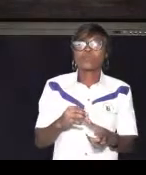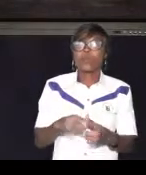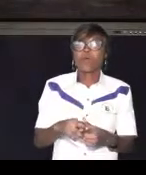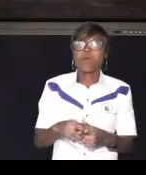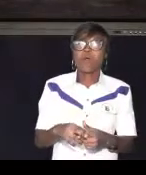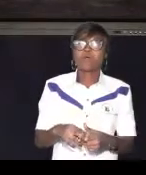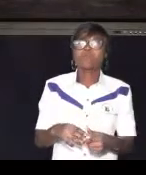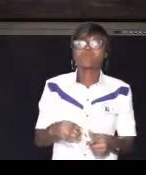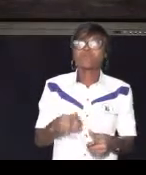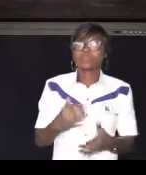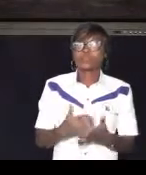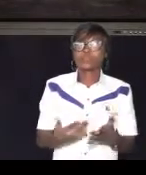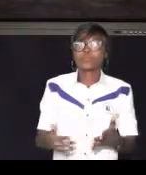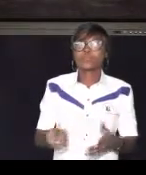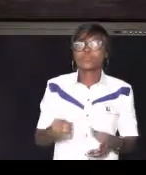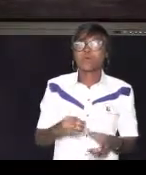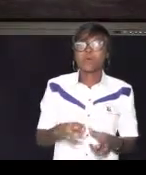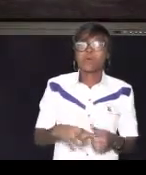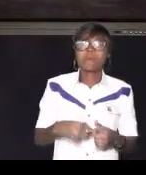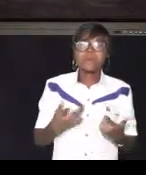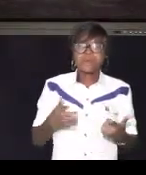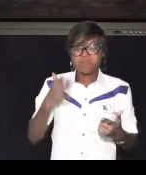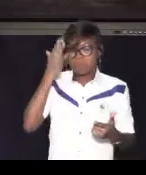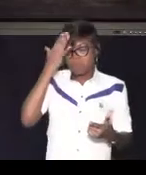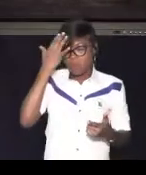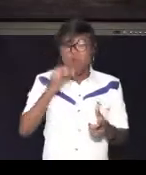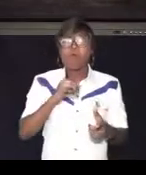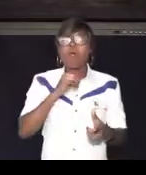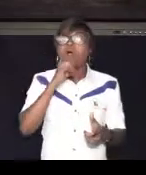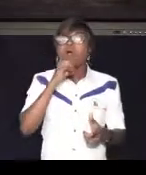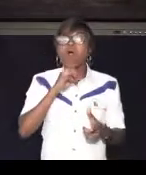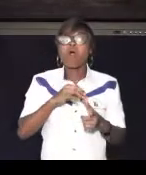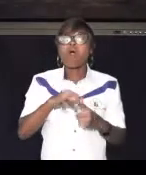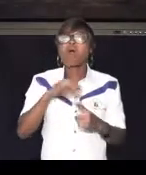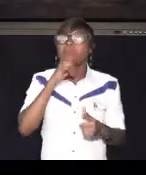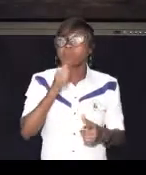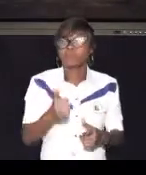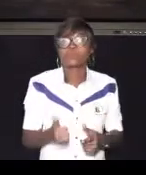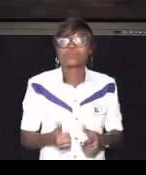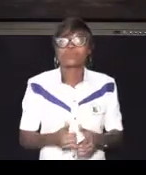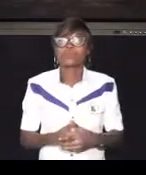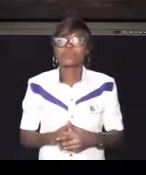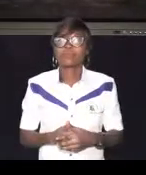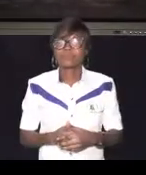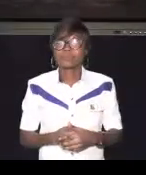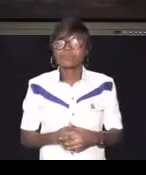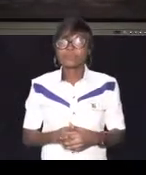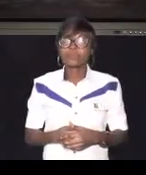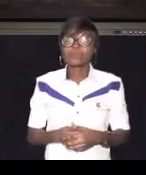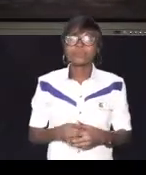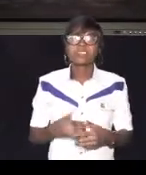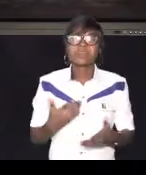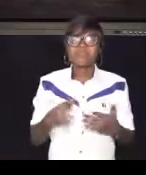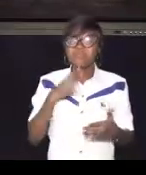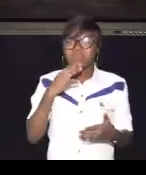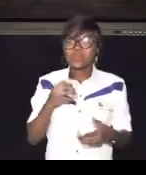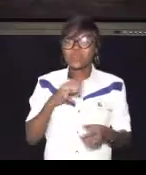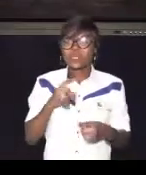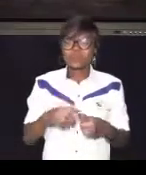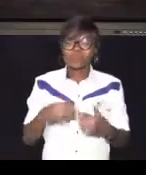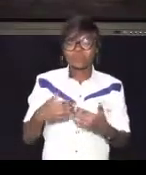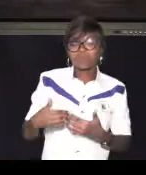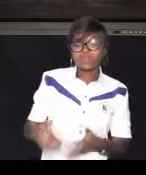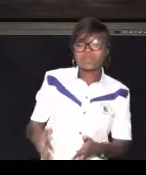either intentionally or forgetfully. When you omit something, it means you